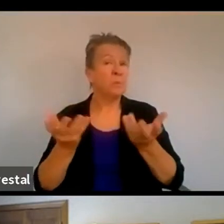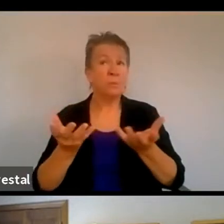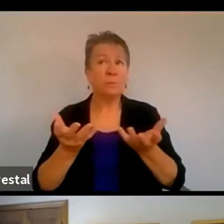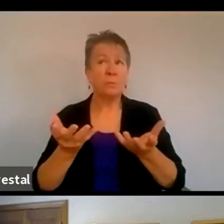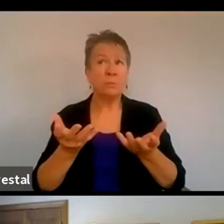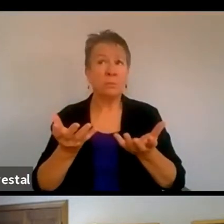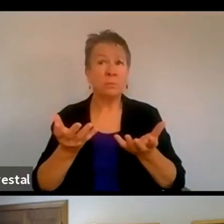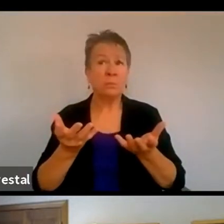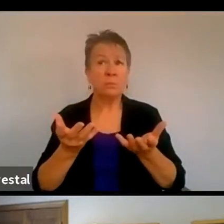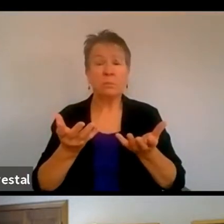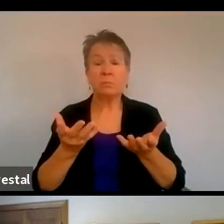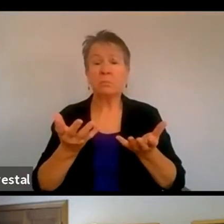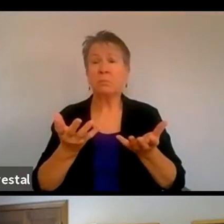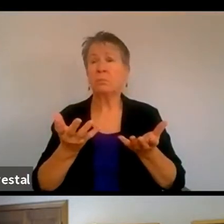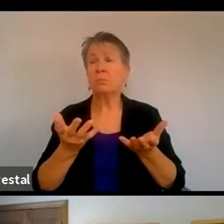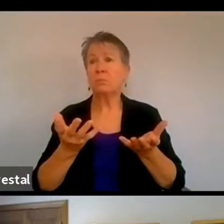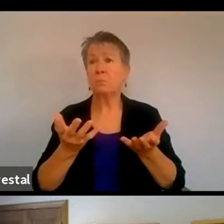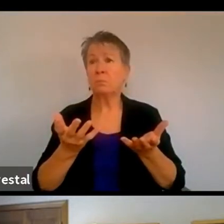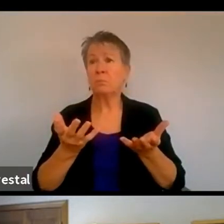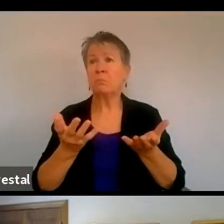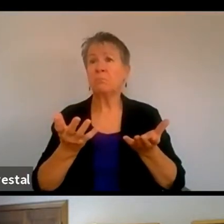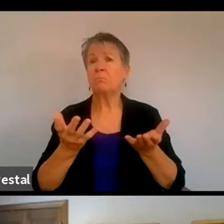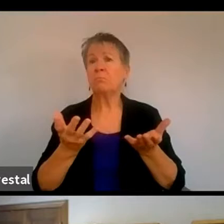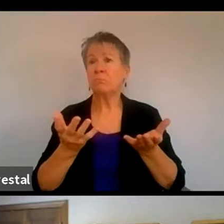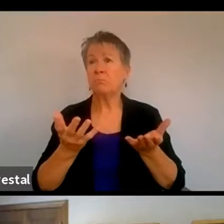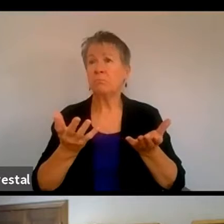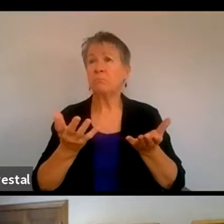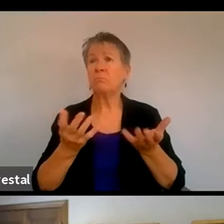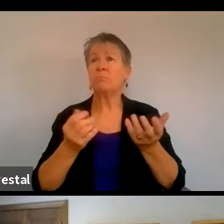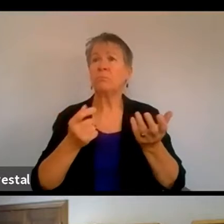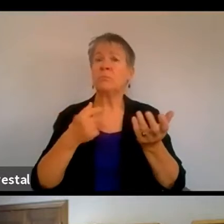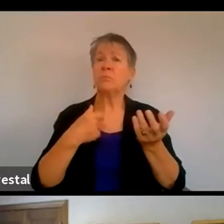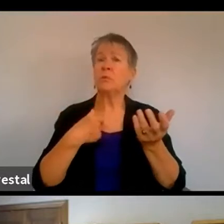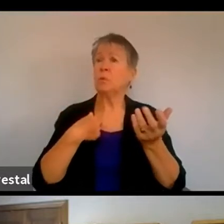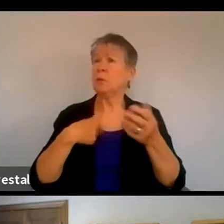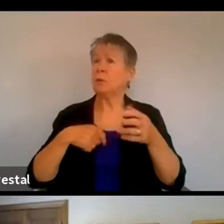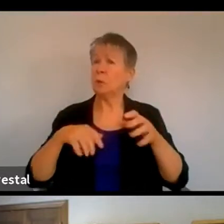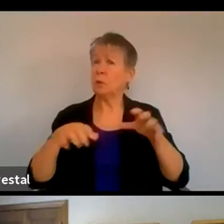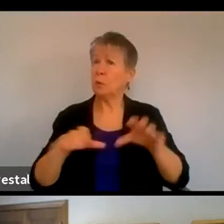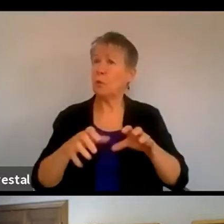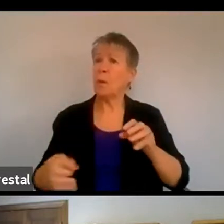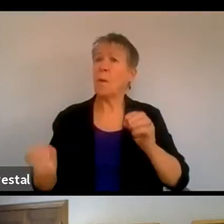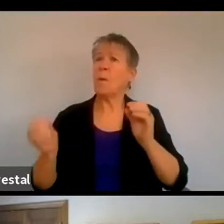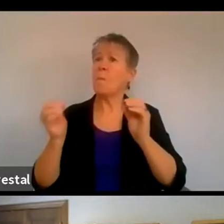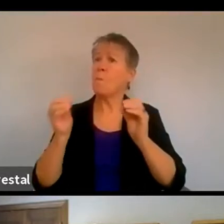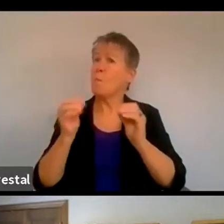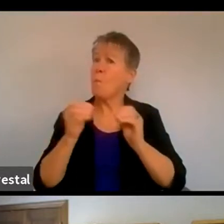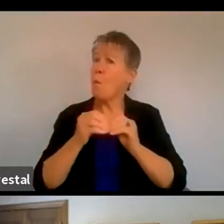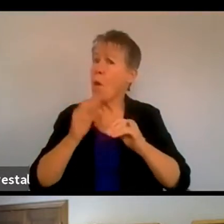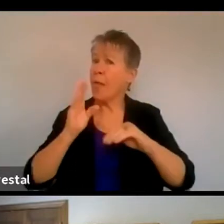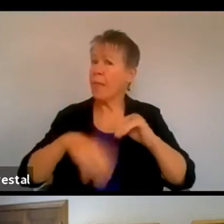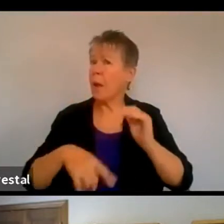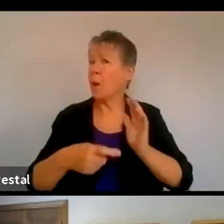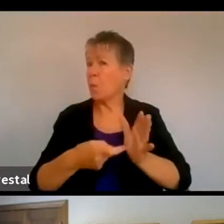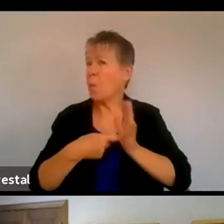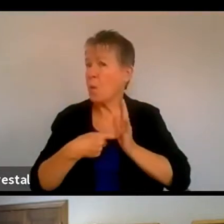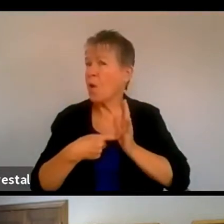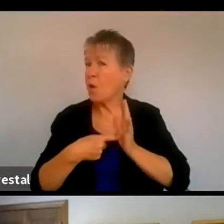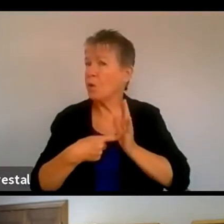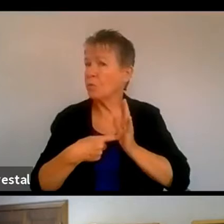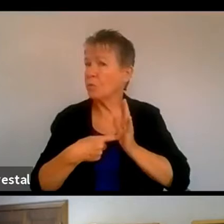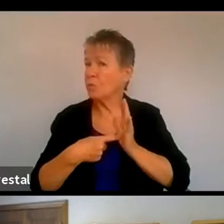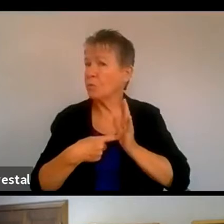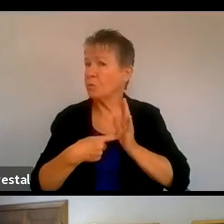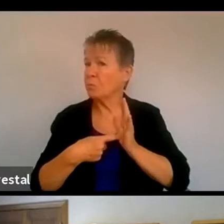We're going above it actually and beyond what any requirement would be. Again, if you look